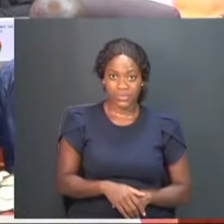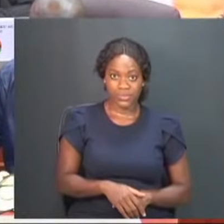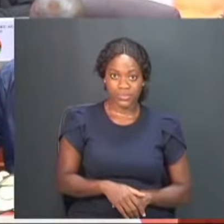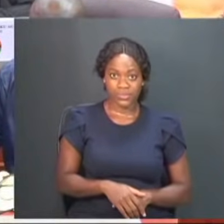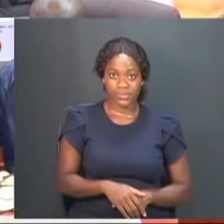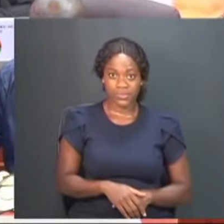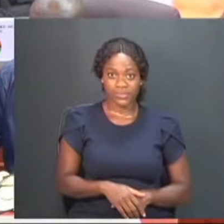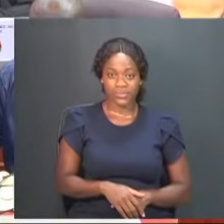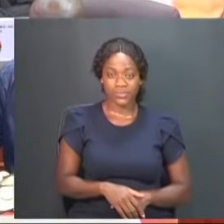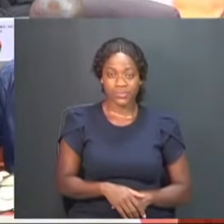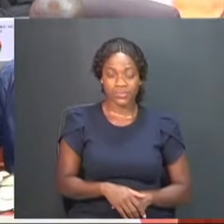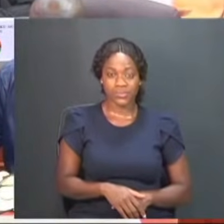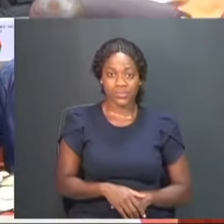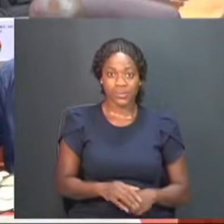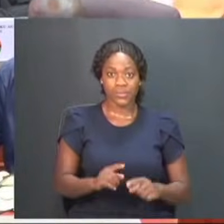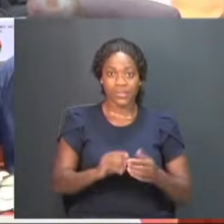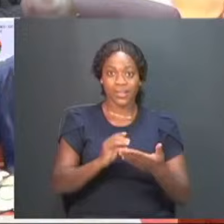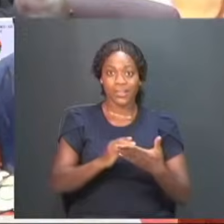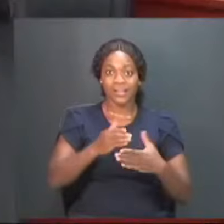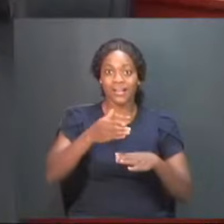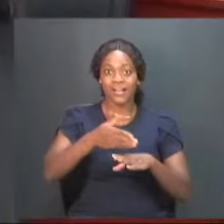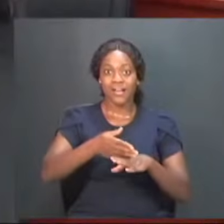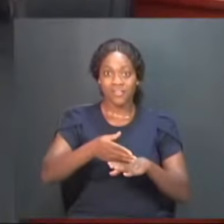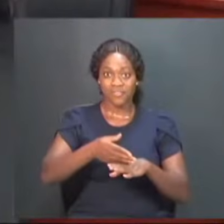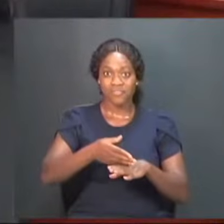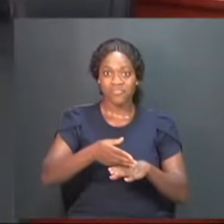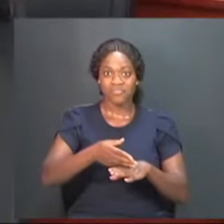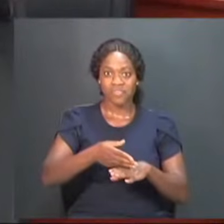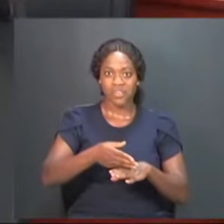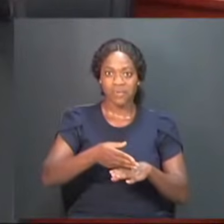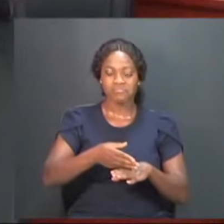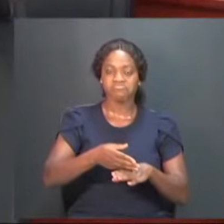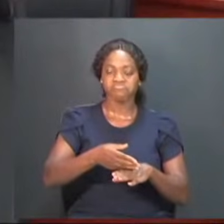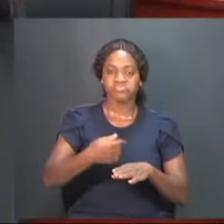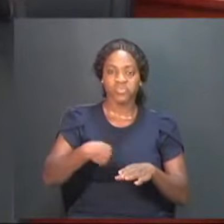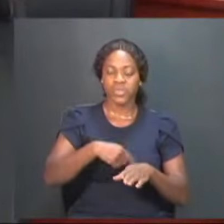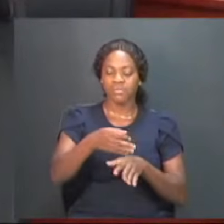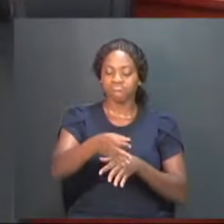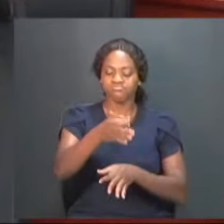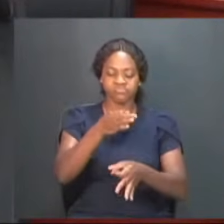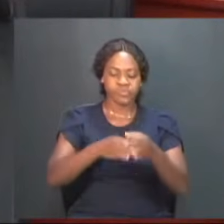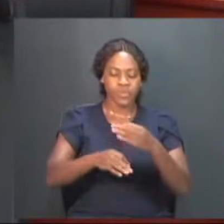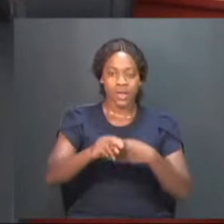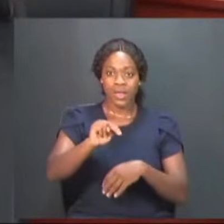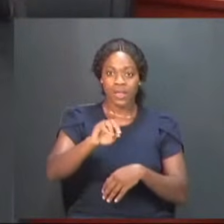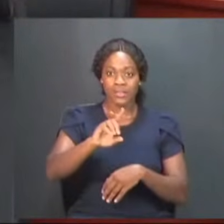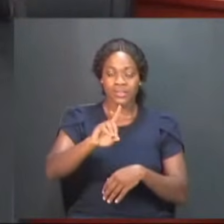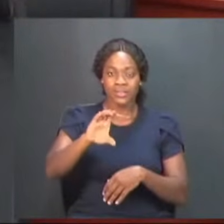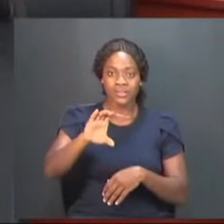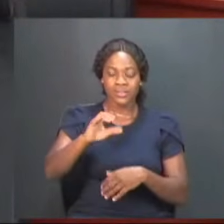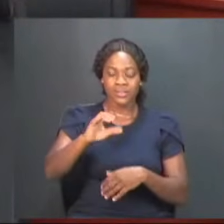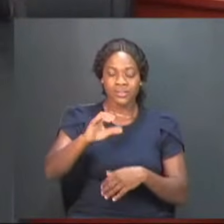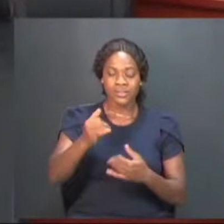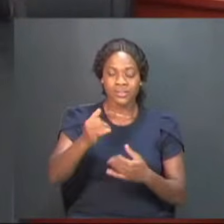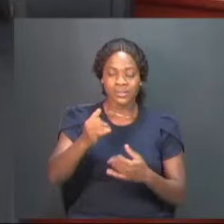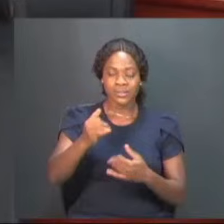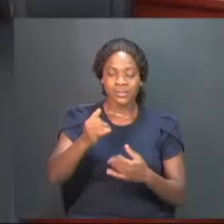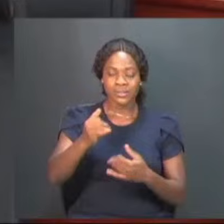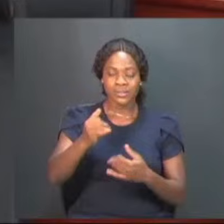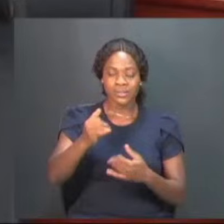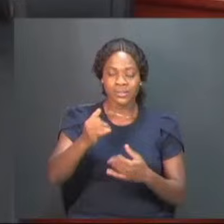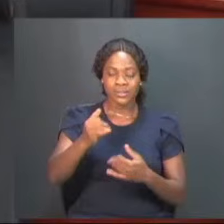After the NPP left office and we took over, the world market price of lithium